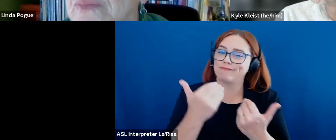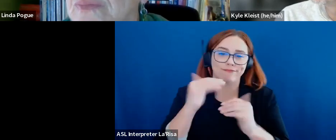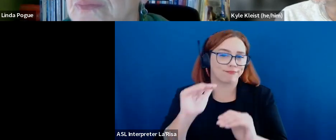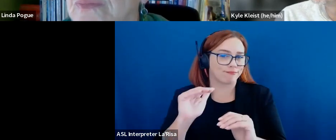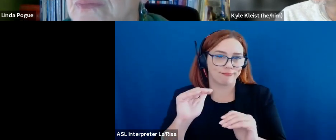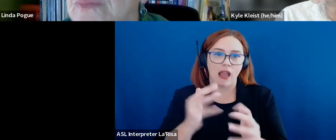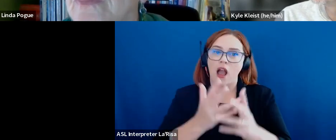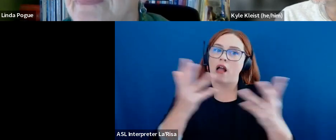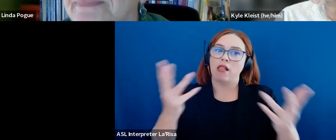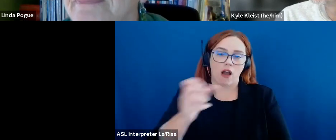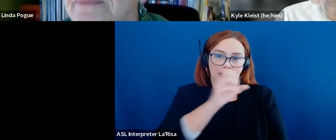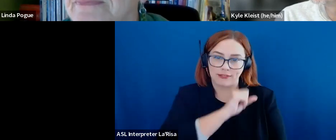population. Mm-hmm.